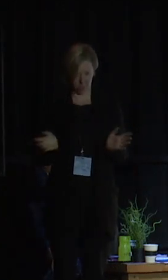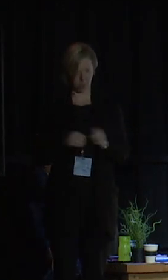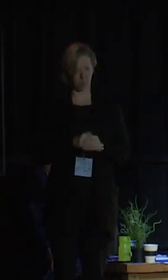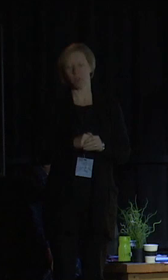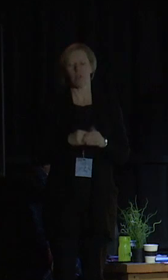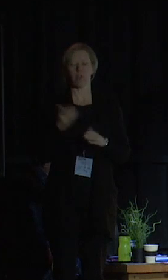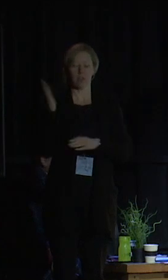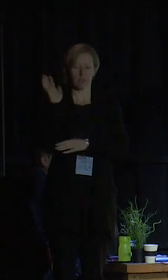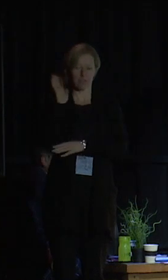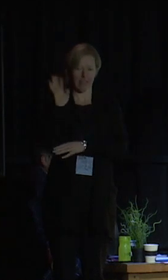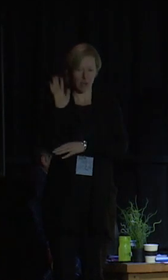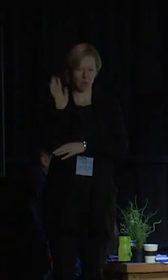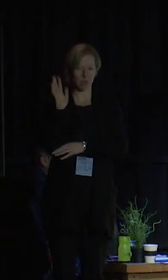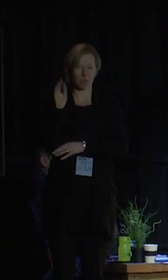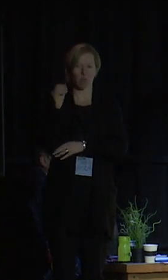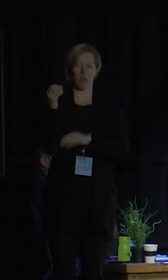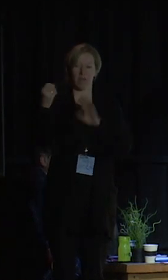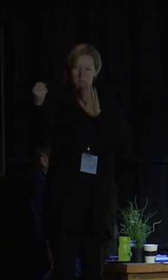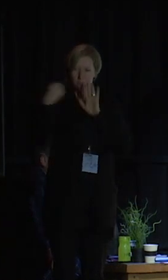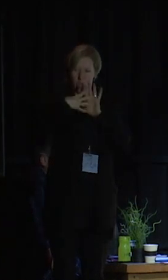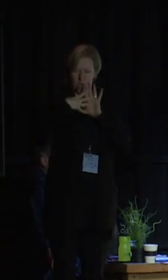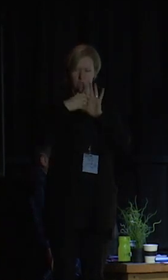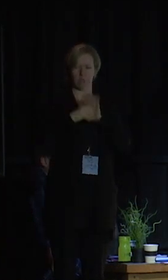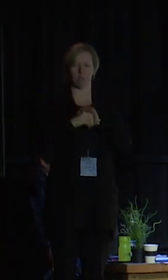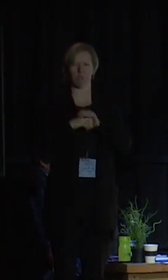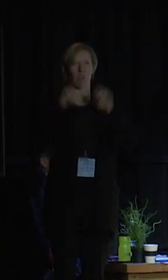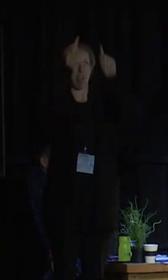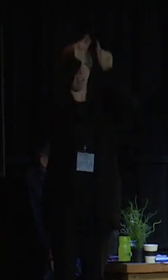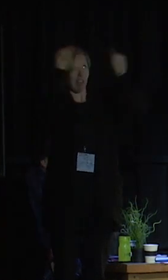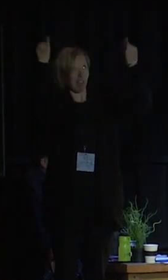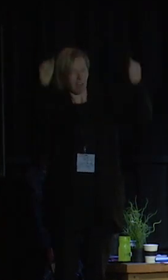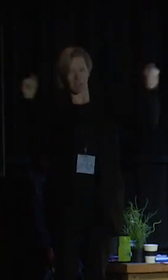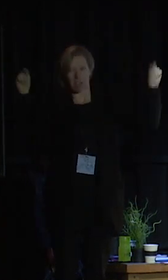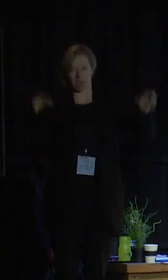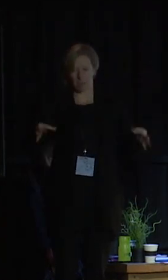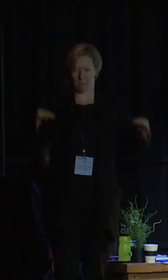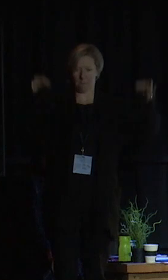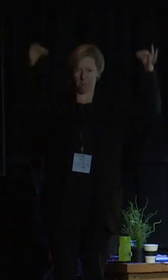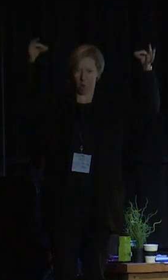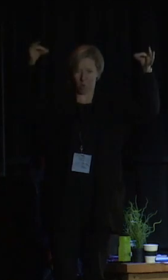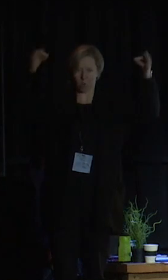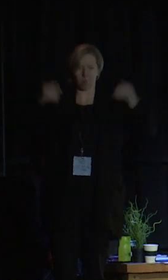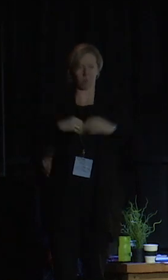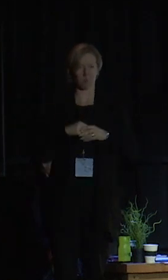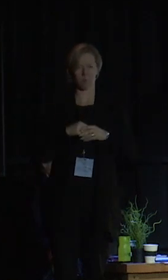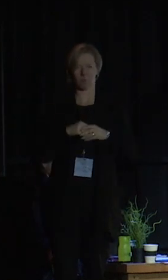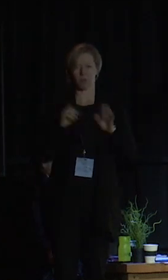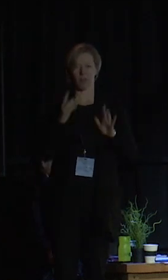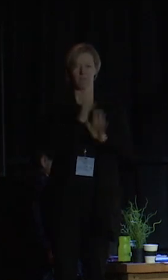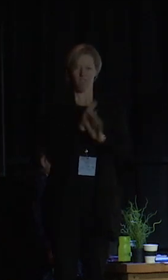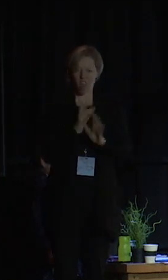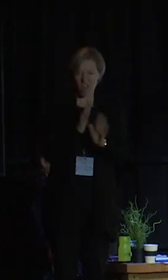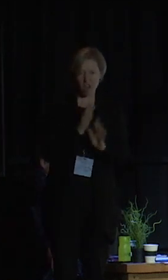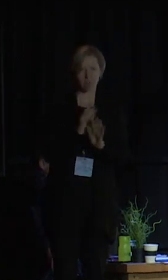all the sails will be able to have projections on, and we'll have aerial rigging and poles for all of that. And then the fire